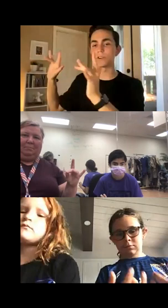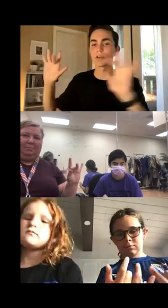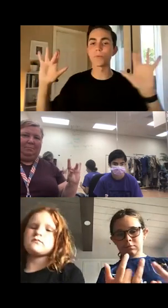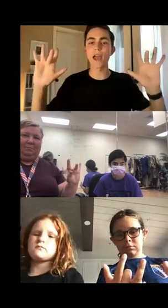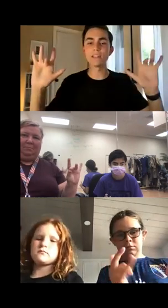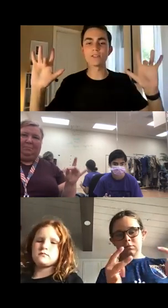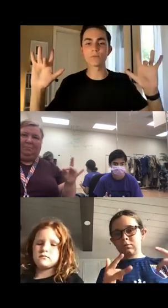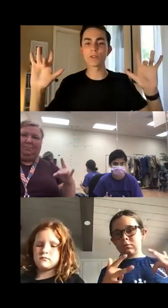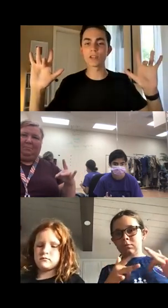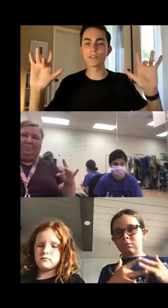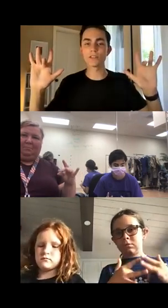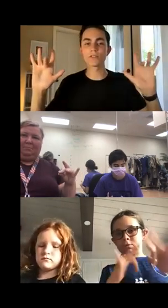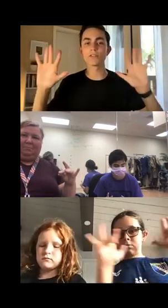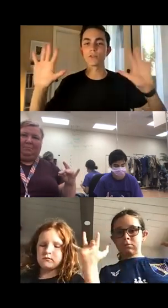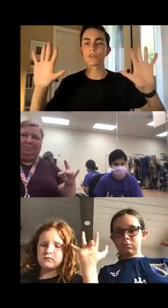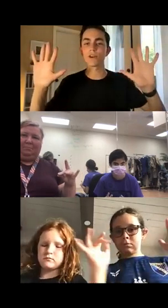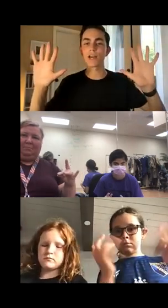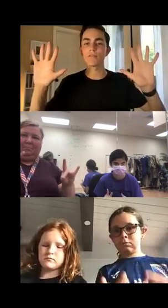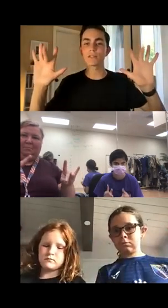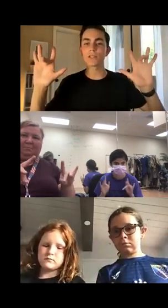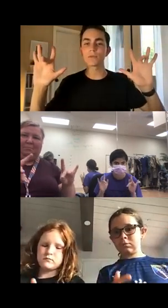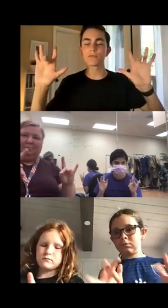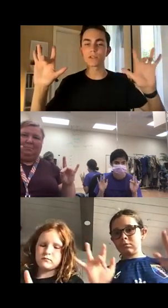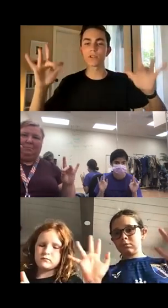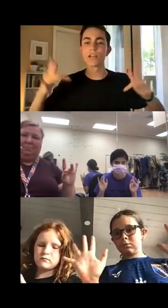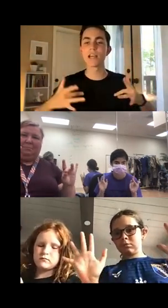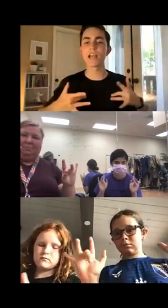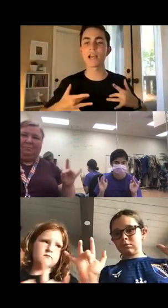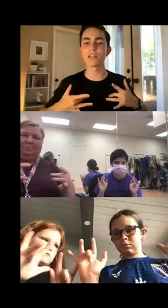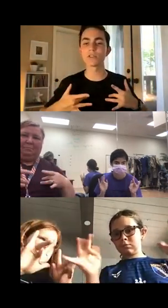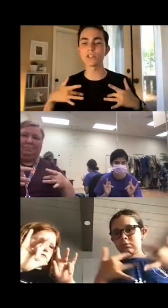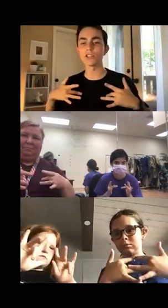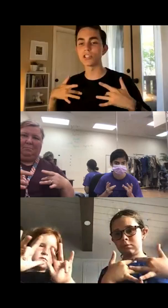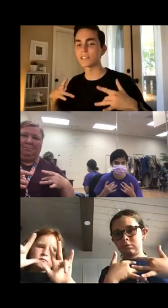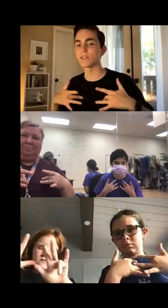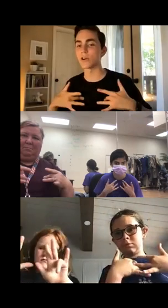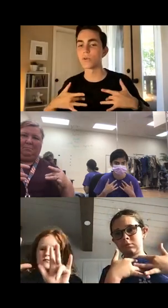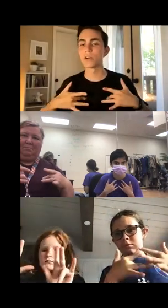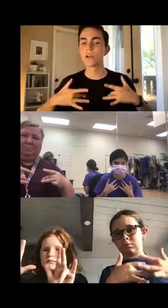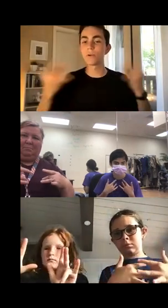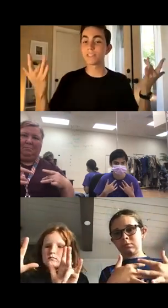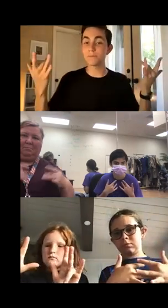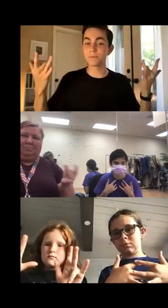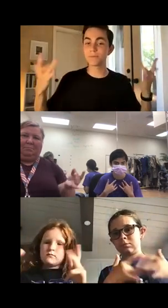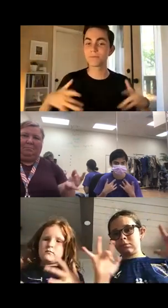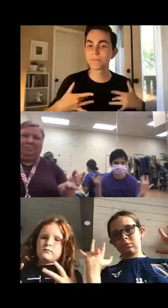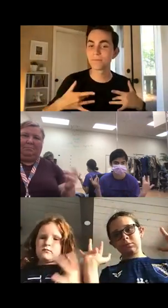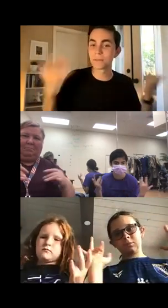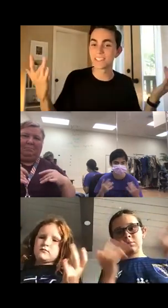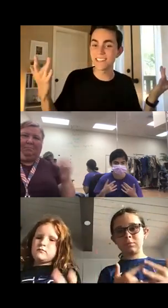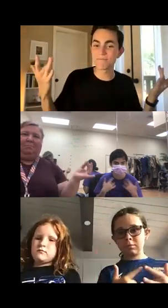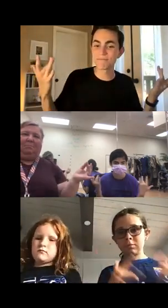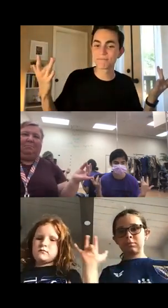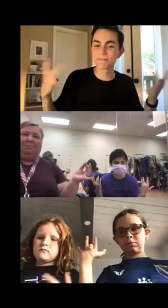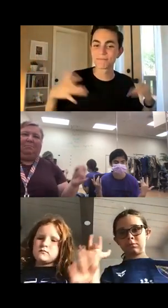middle finger there bends on both hands. You start with a 5 and then bend the middle finger. And then you touch the chest and you go, what's up?